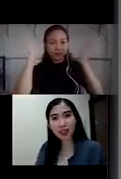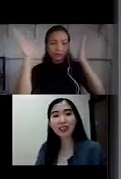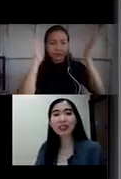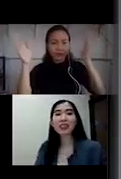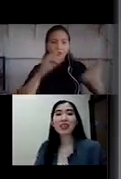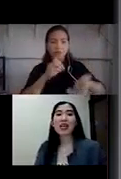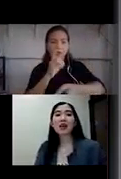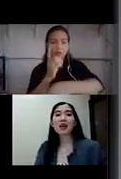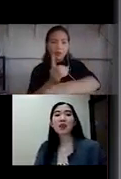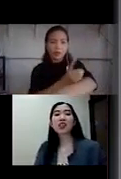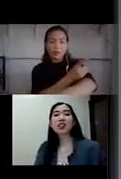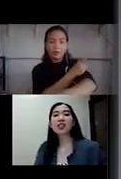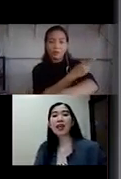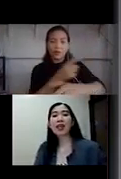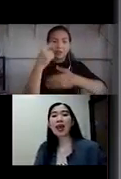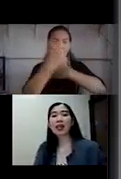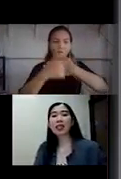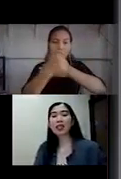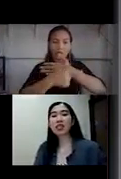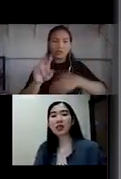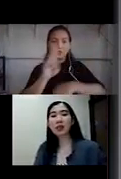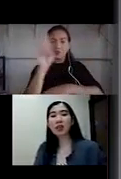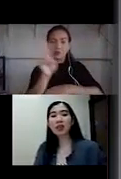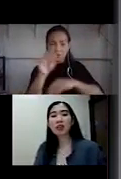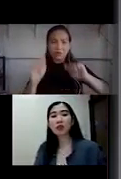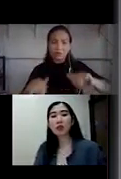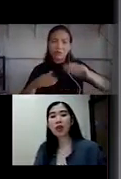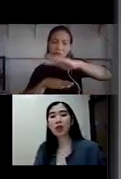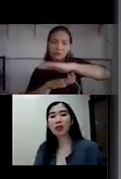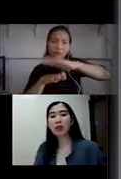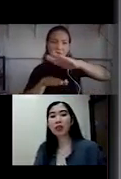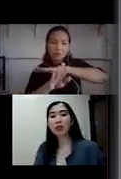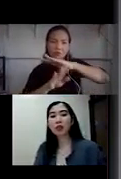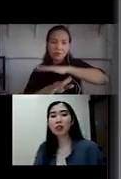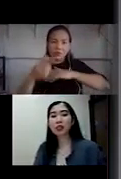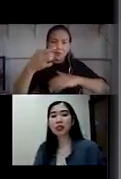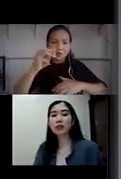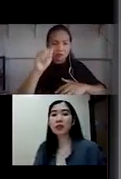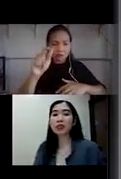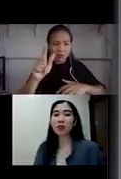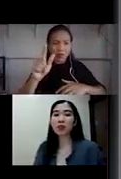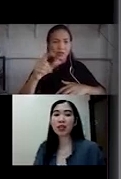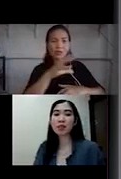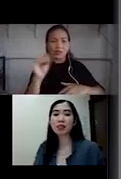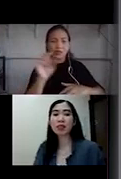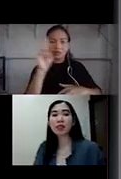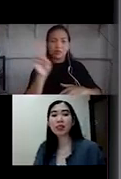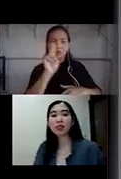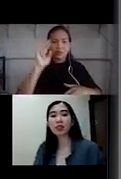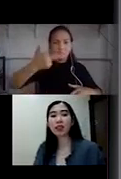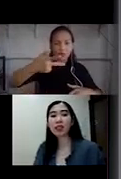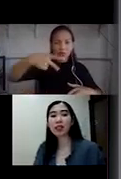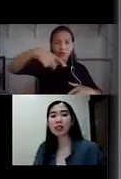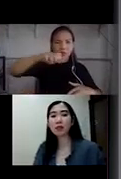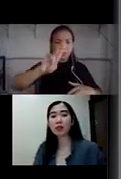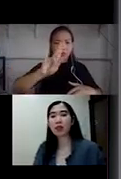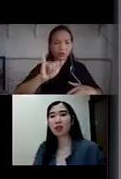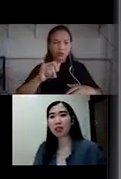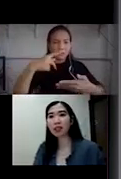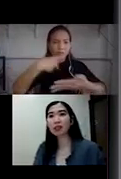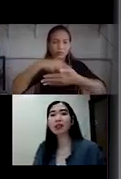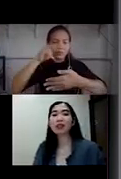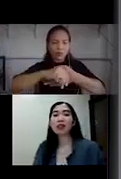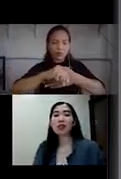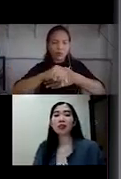Google. Users can access Gmail on the web and using third-party programs that synchronize email